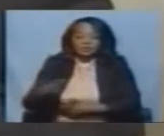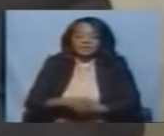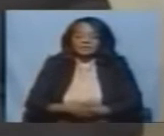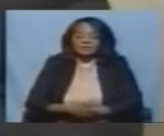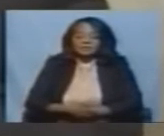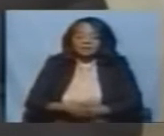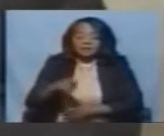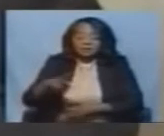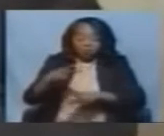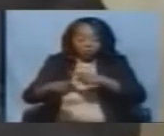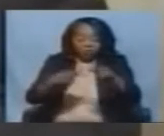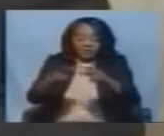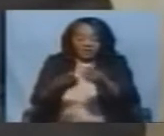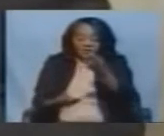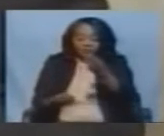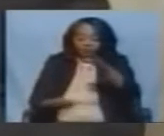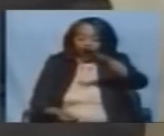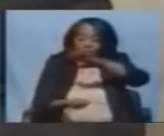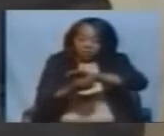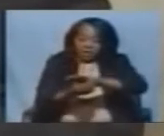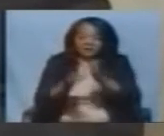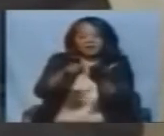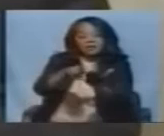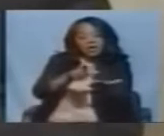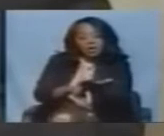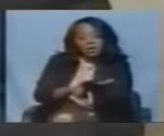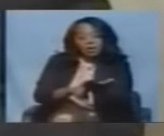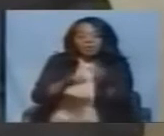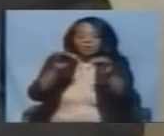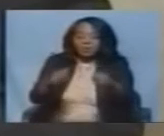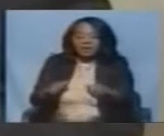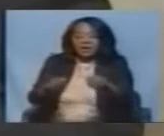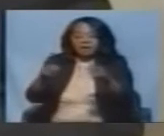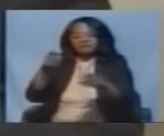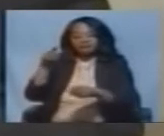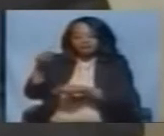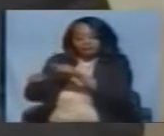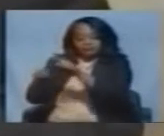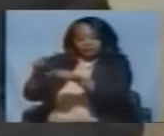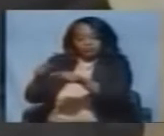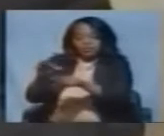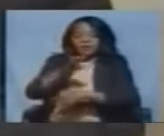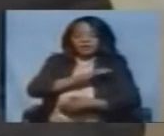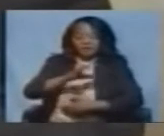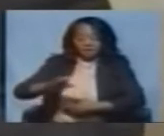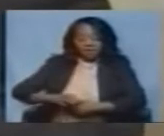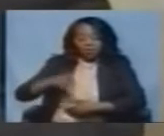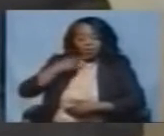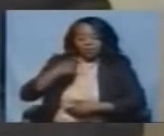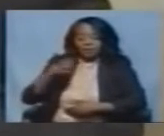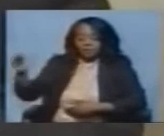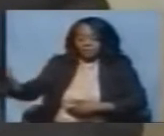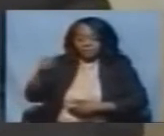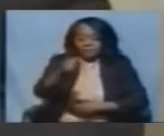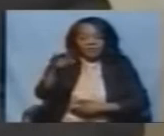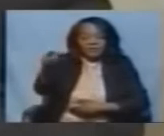actually in the process of amending the act so we can actually prosecute even the firm that has employed that particular firm,